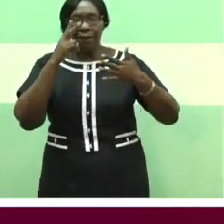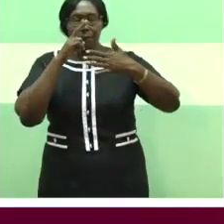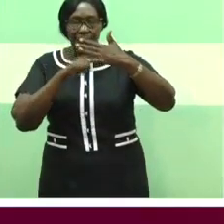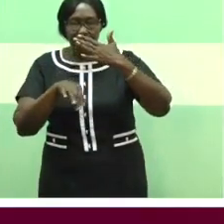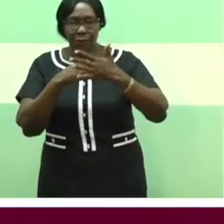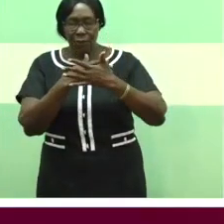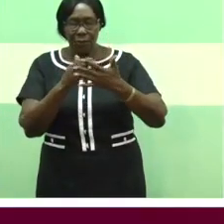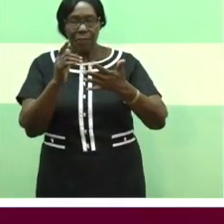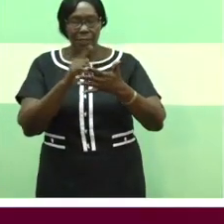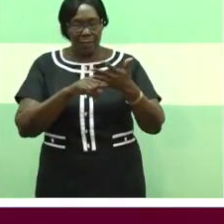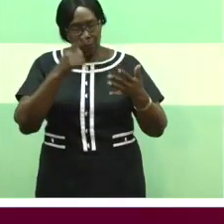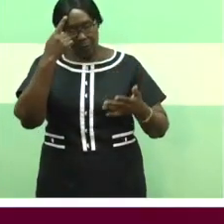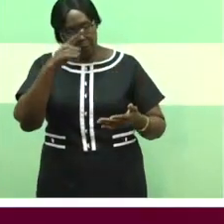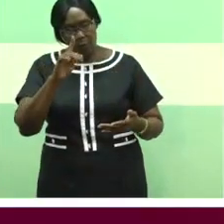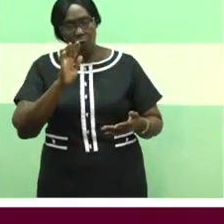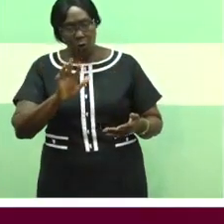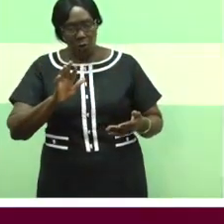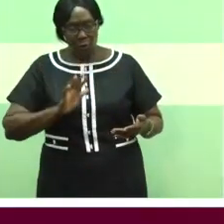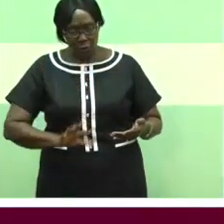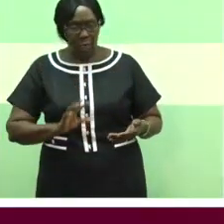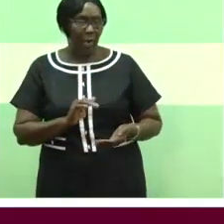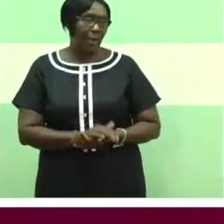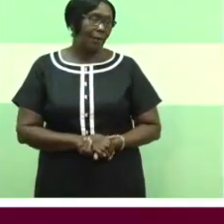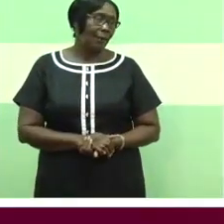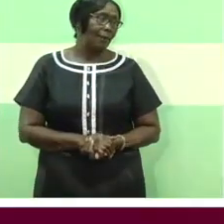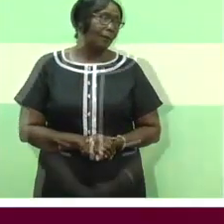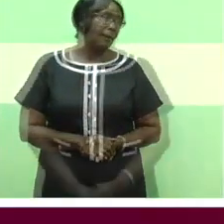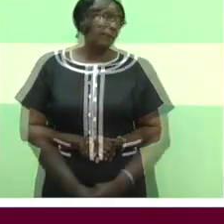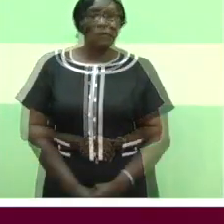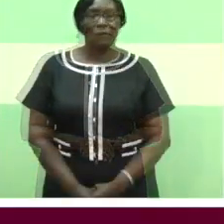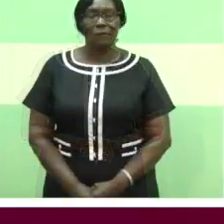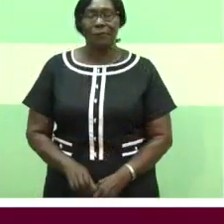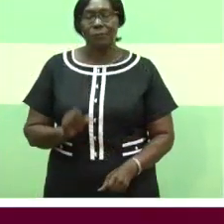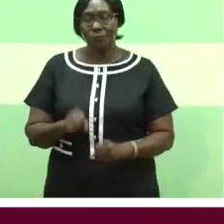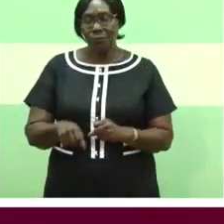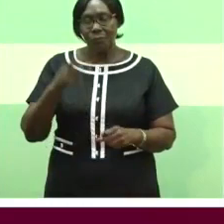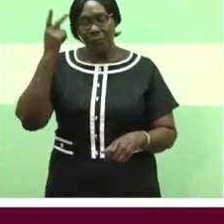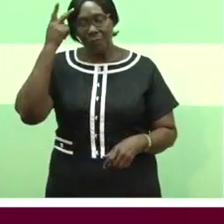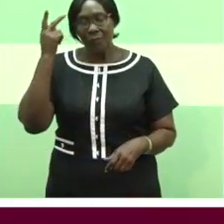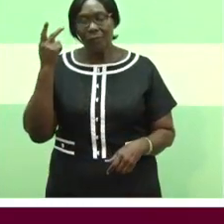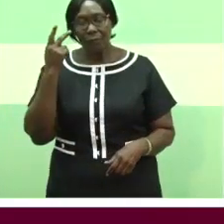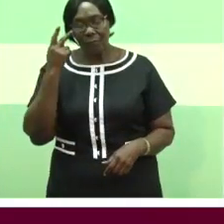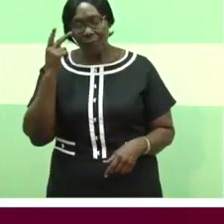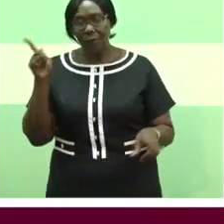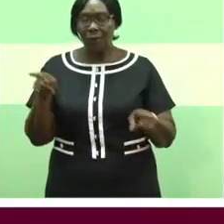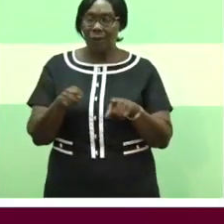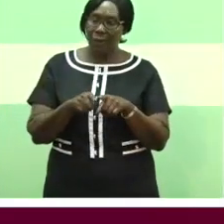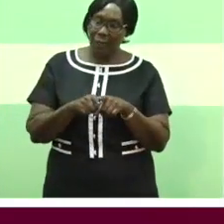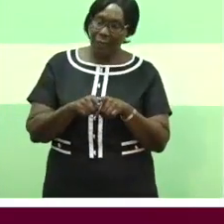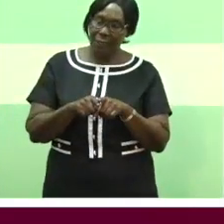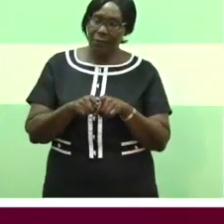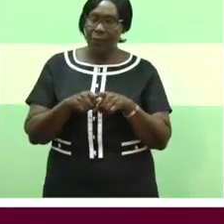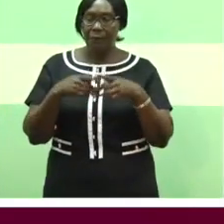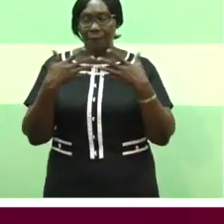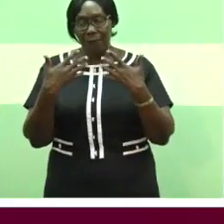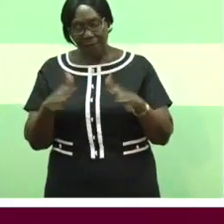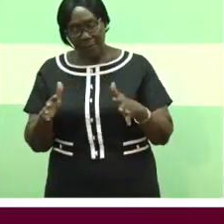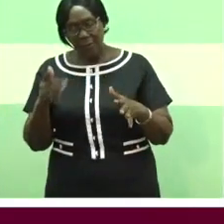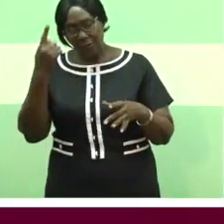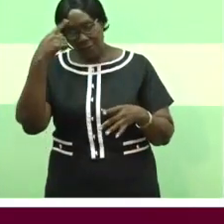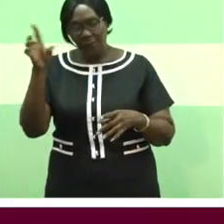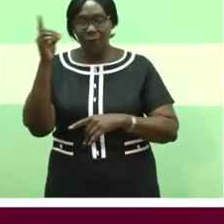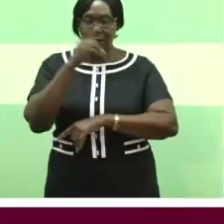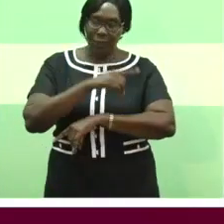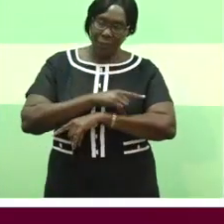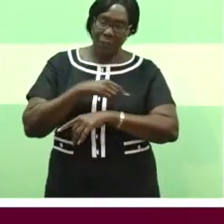visual schedule for your child. So parents, as we wrap up